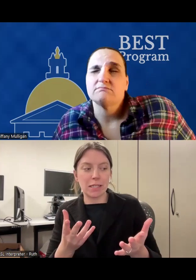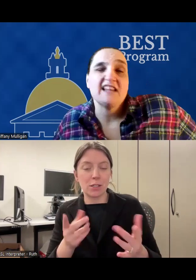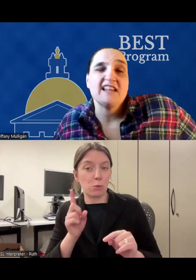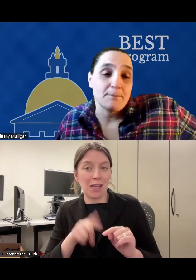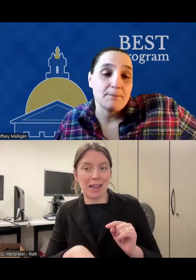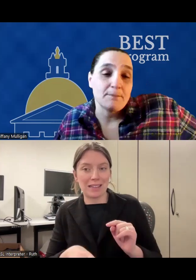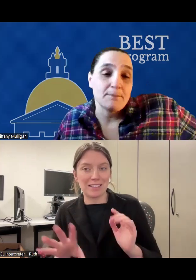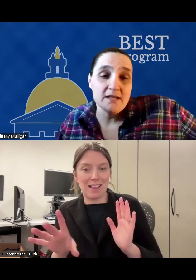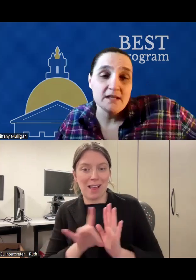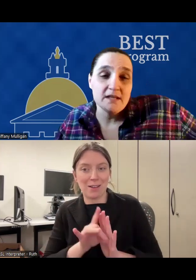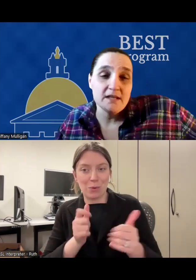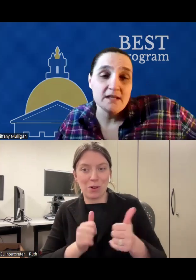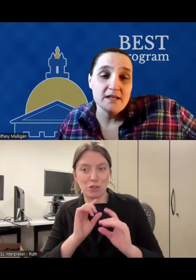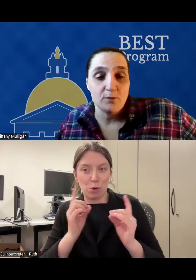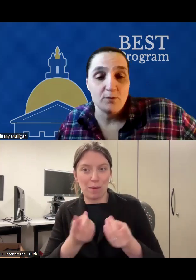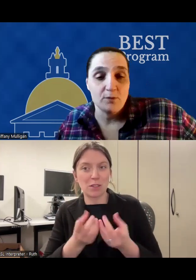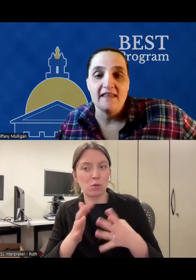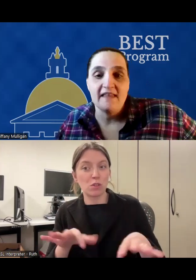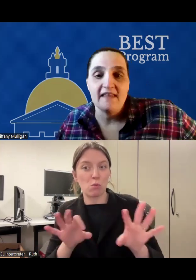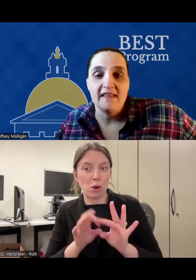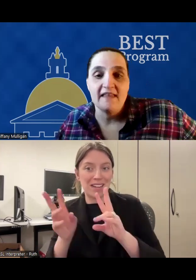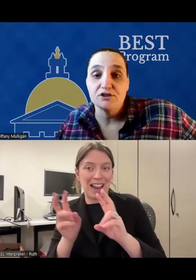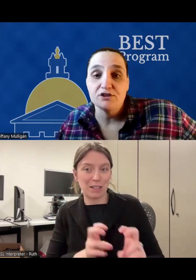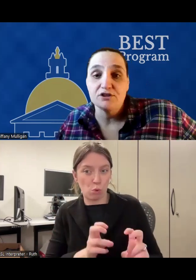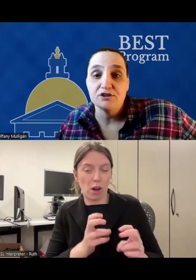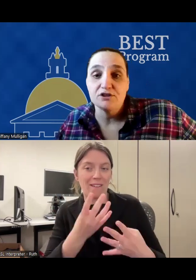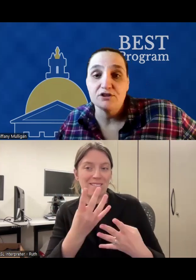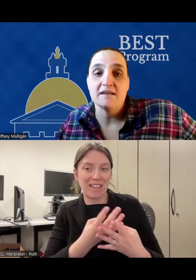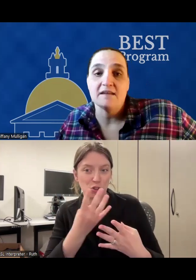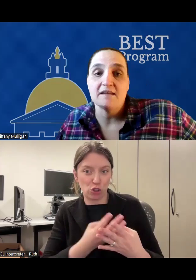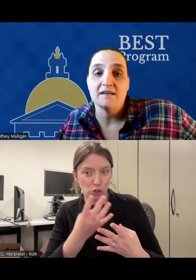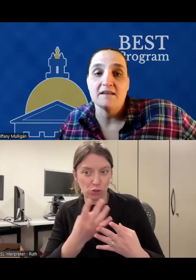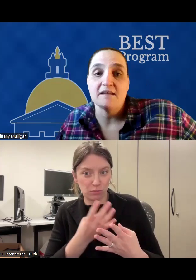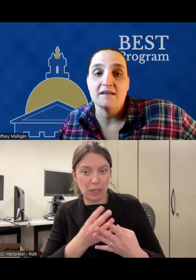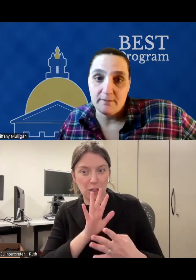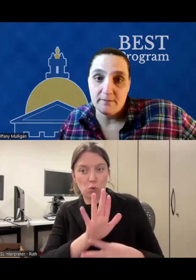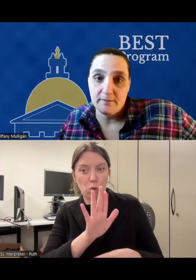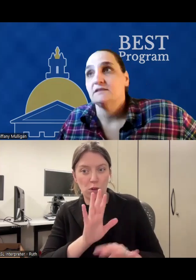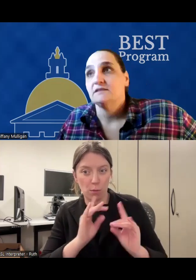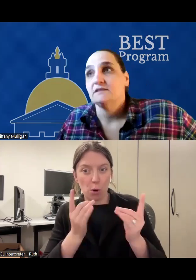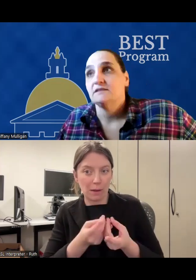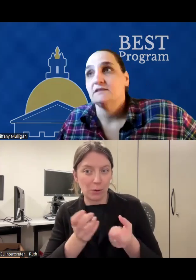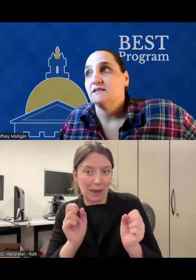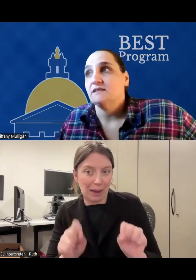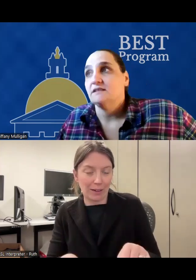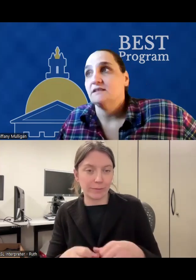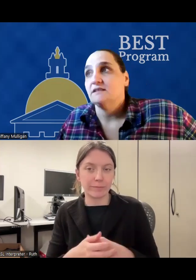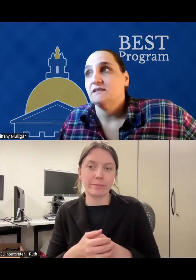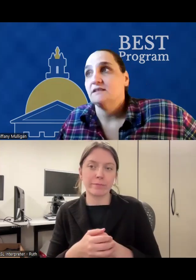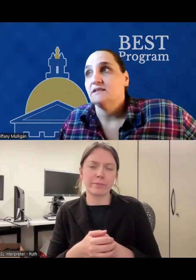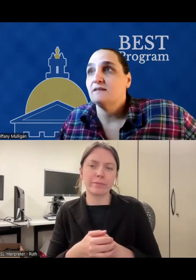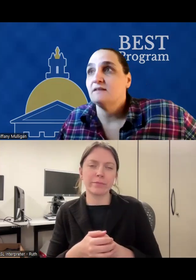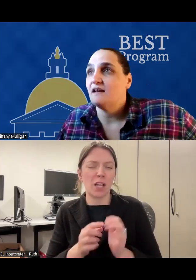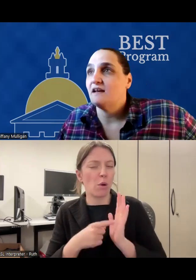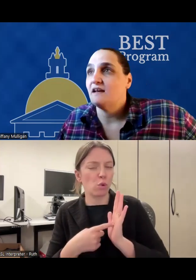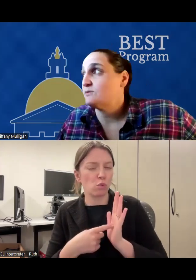select the department, so you will want to export it and then filter by the department. So I'll show